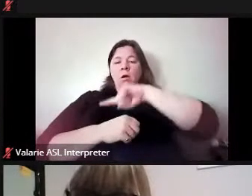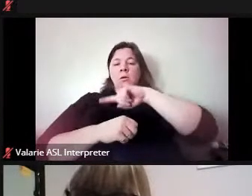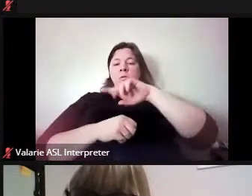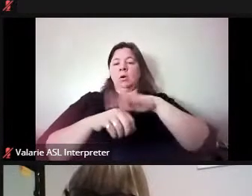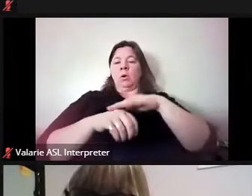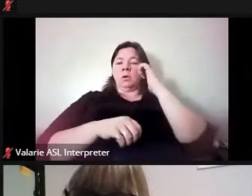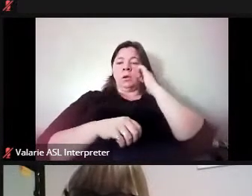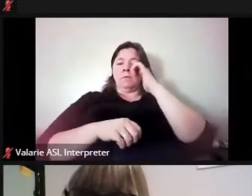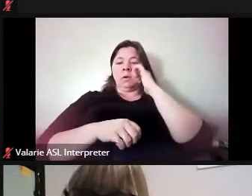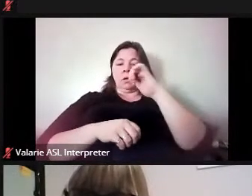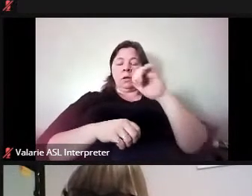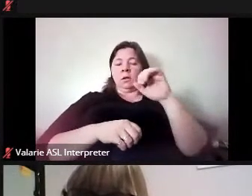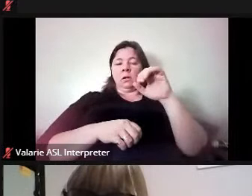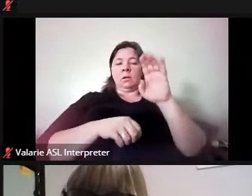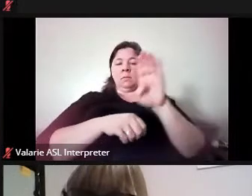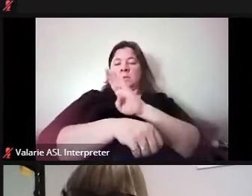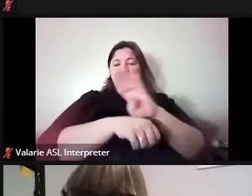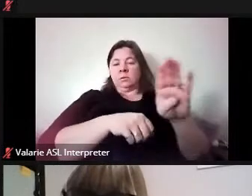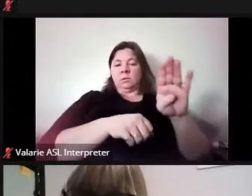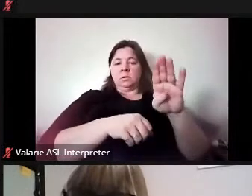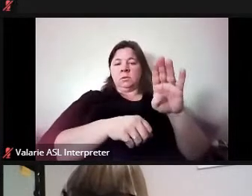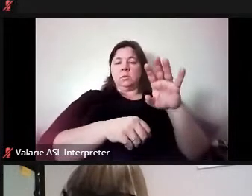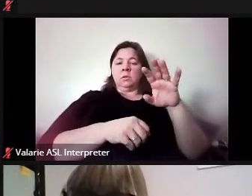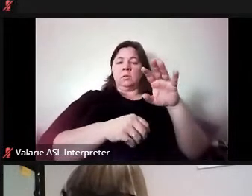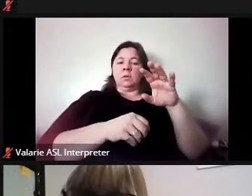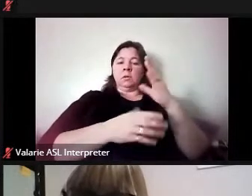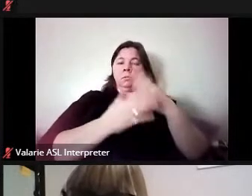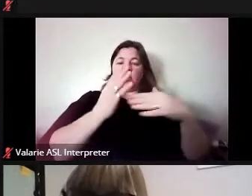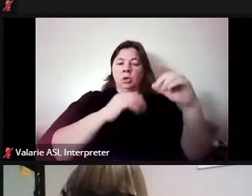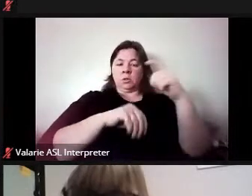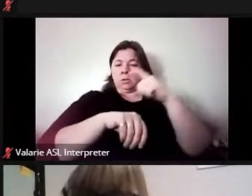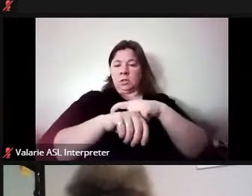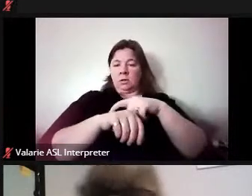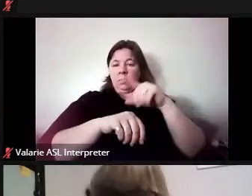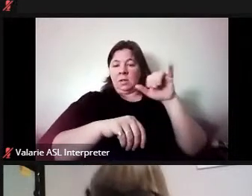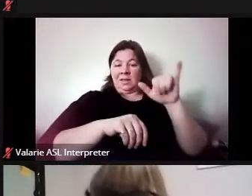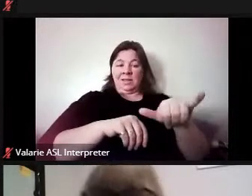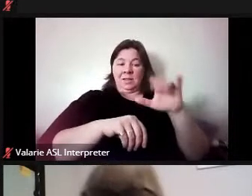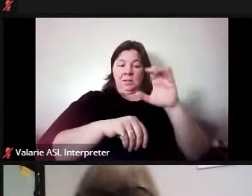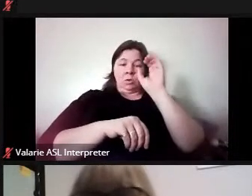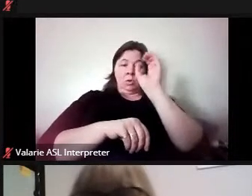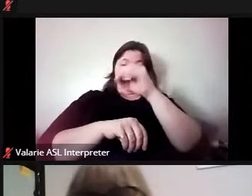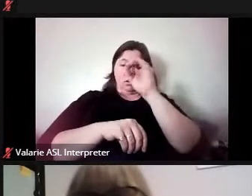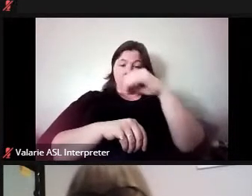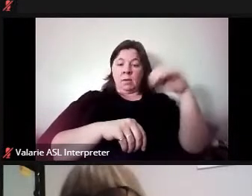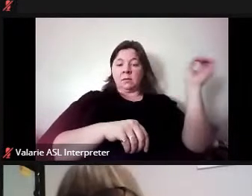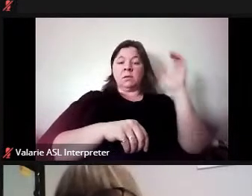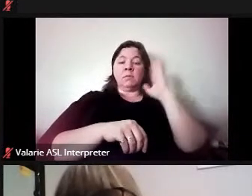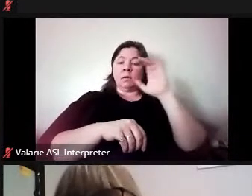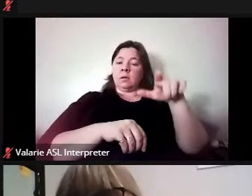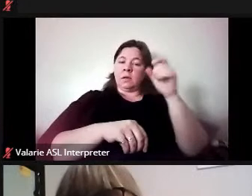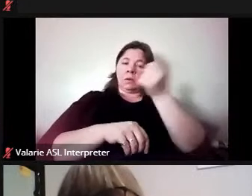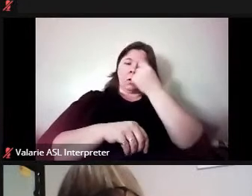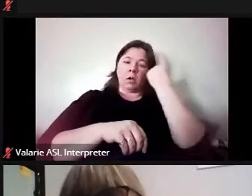on daily basis, because the connectivity is more important. Because this actually Onpassive needs to